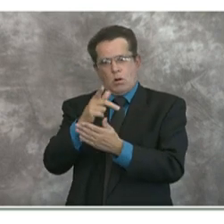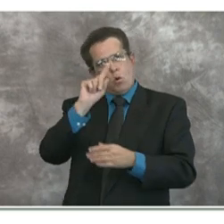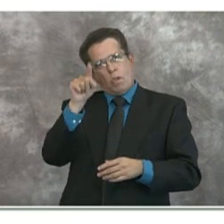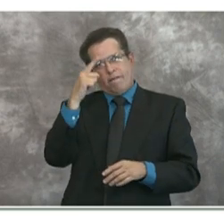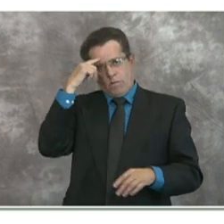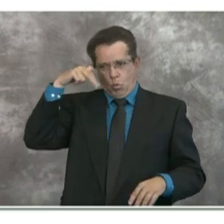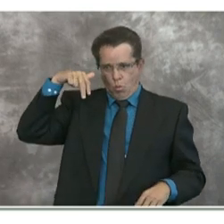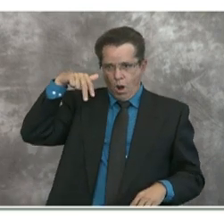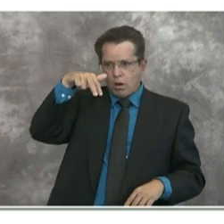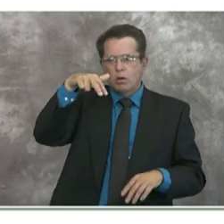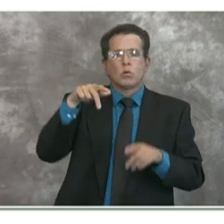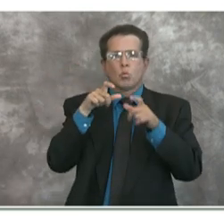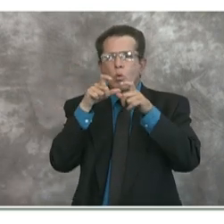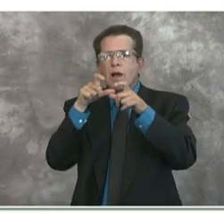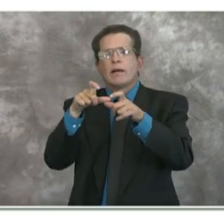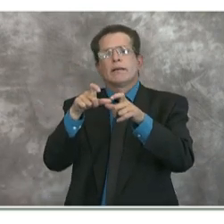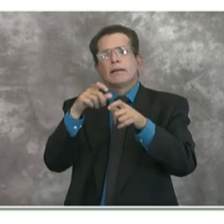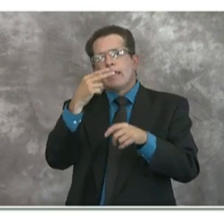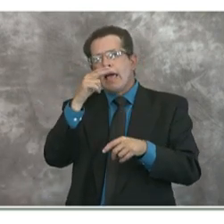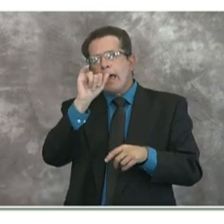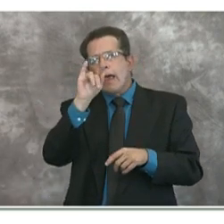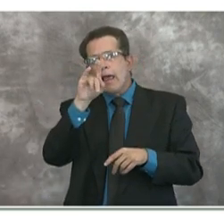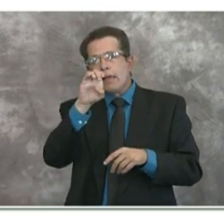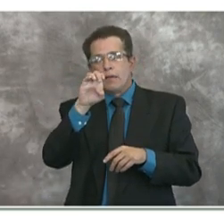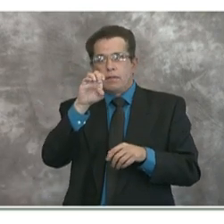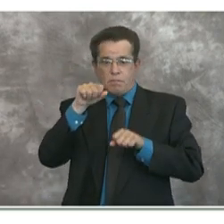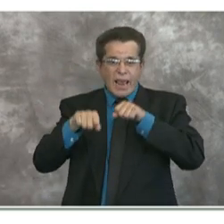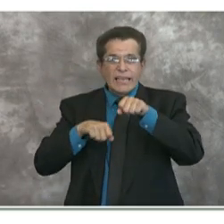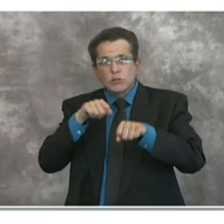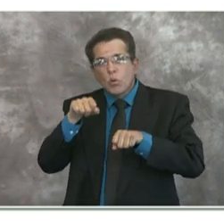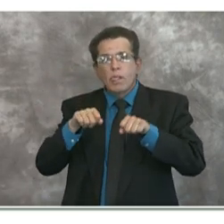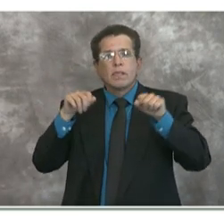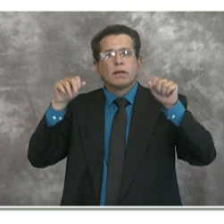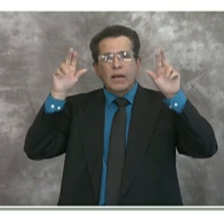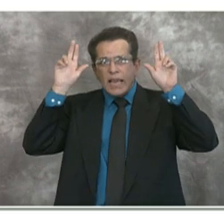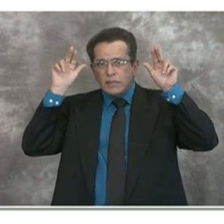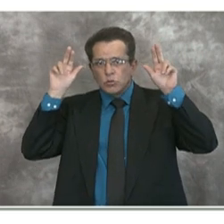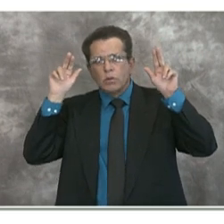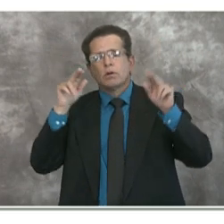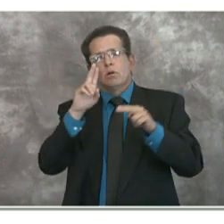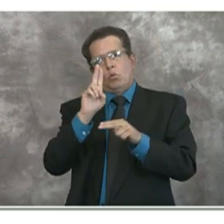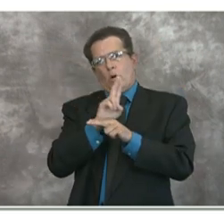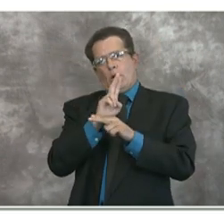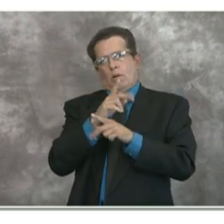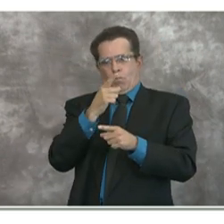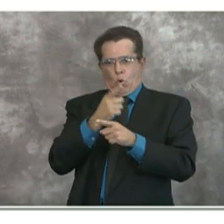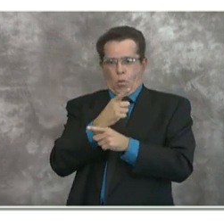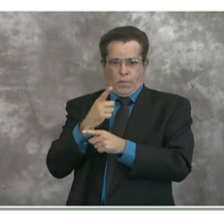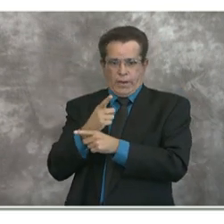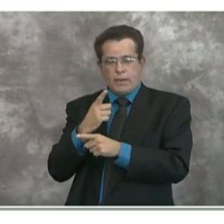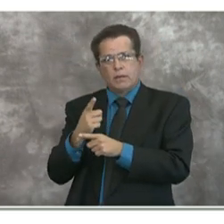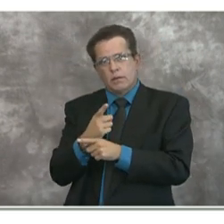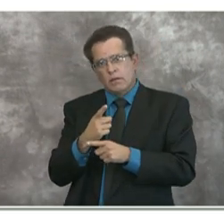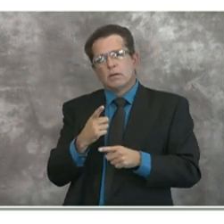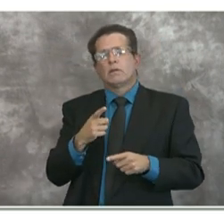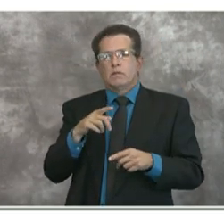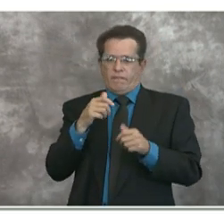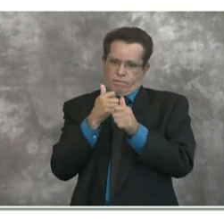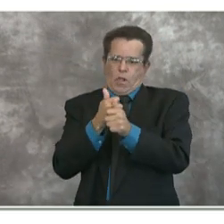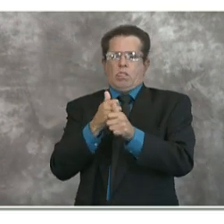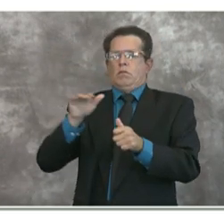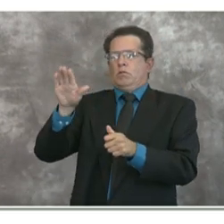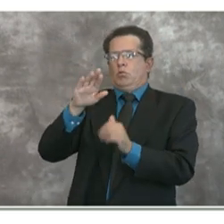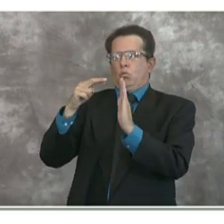walking, running, hiking, equestrian or bicycle riding where appropriate and authorized by that